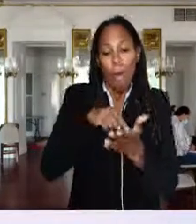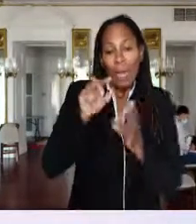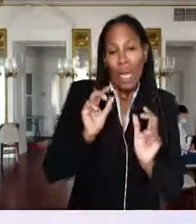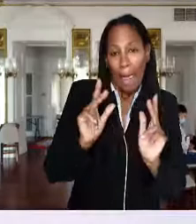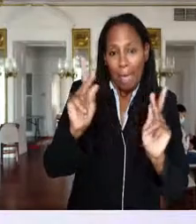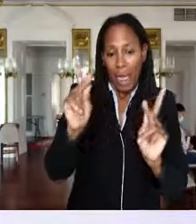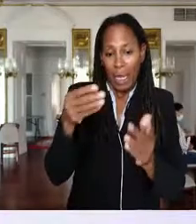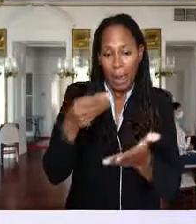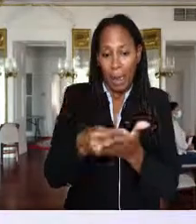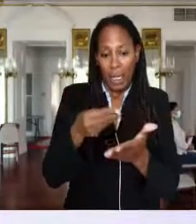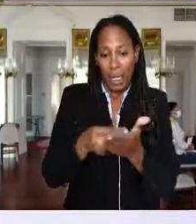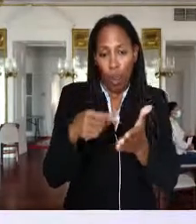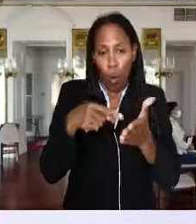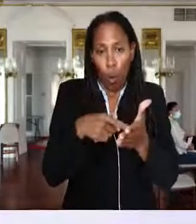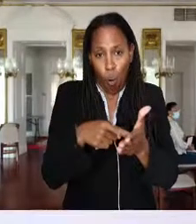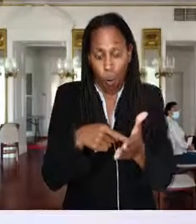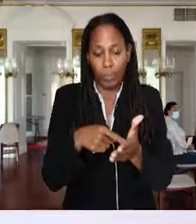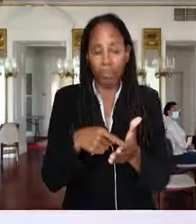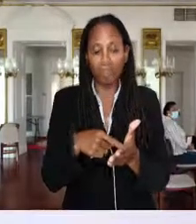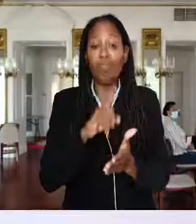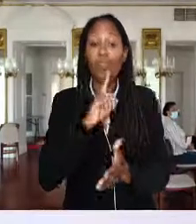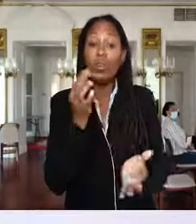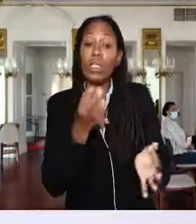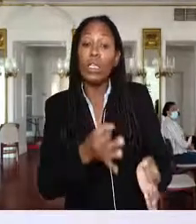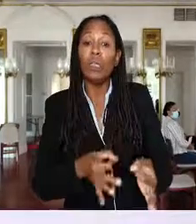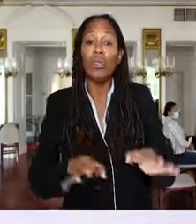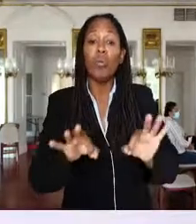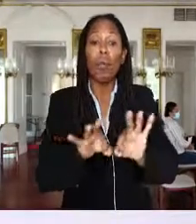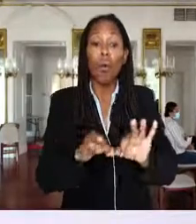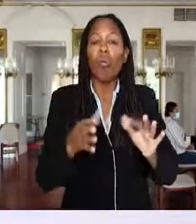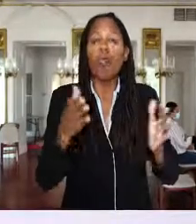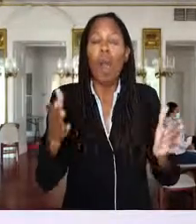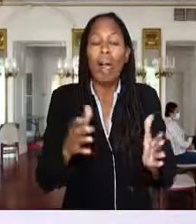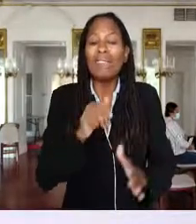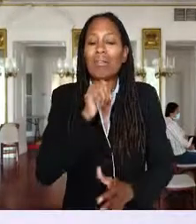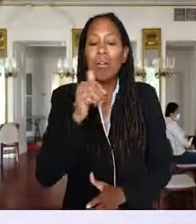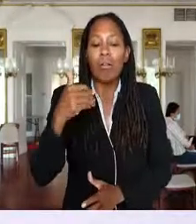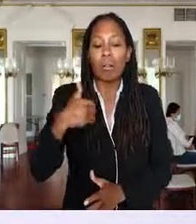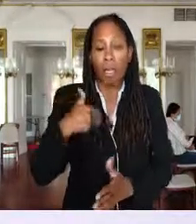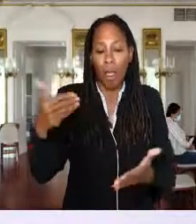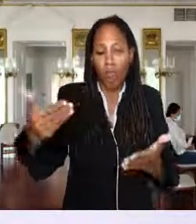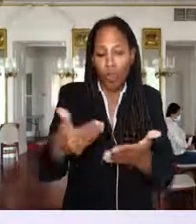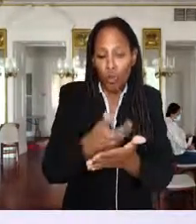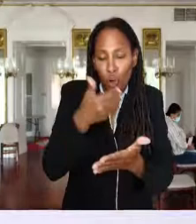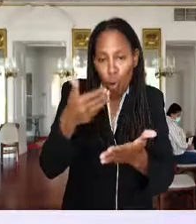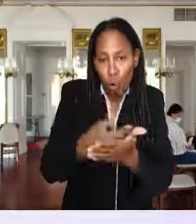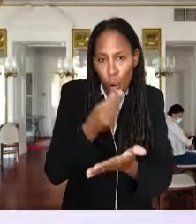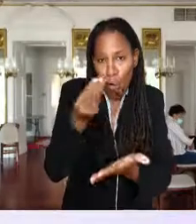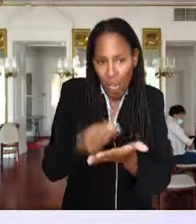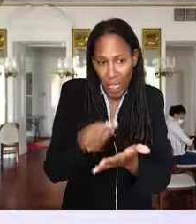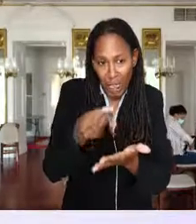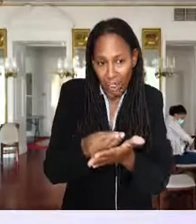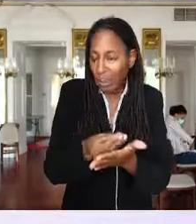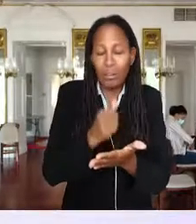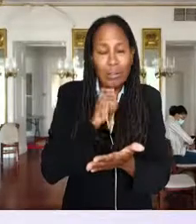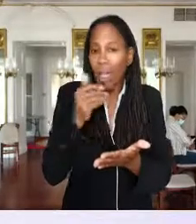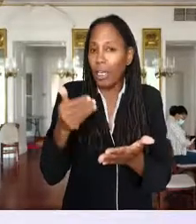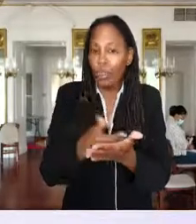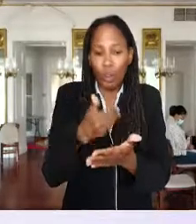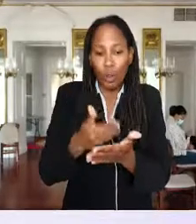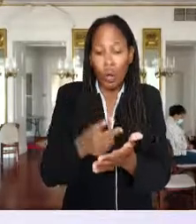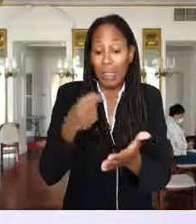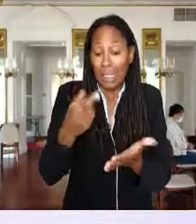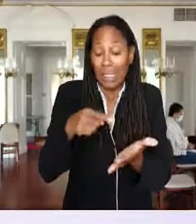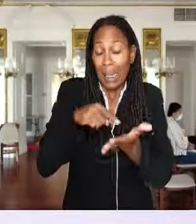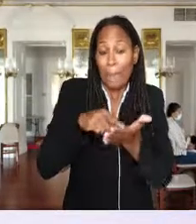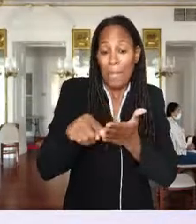important thing to note is there is no new funding source. This money is being paid in 1 year